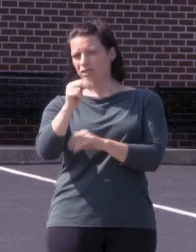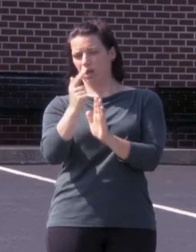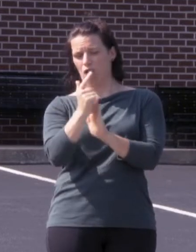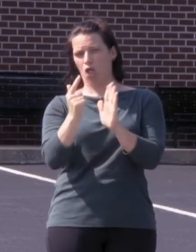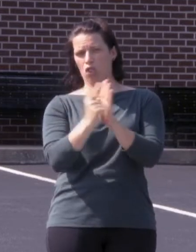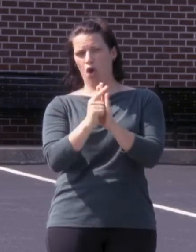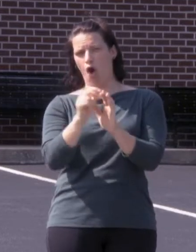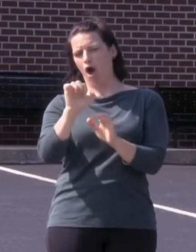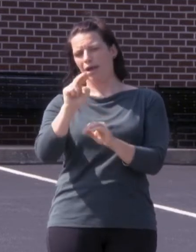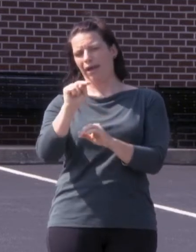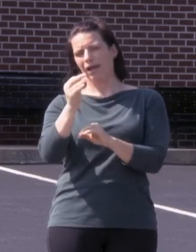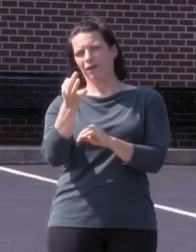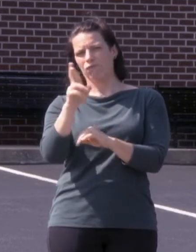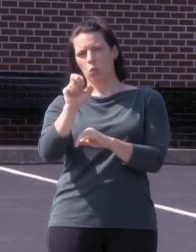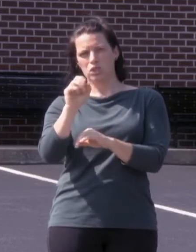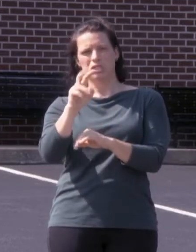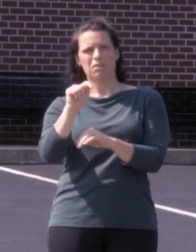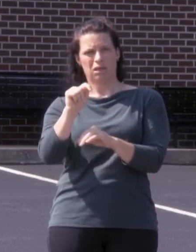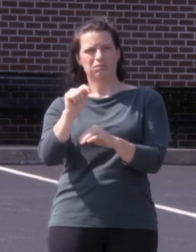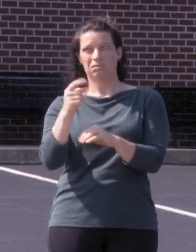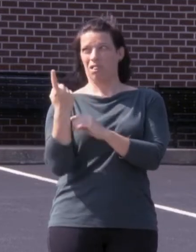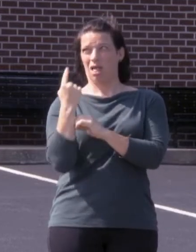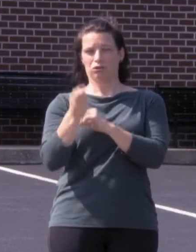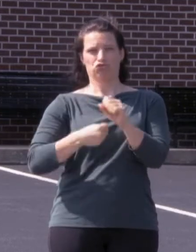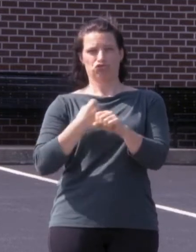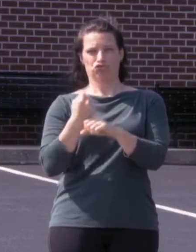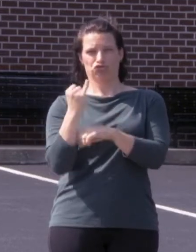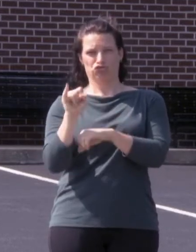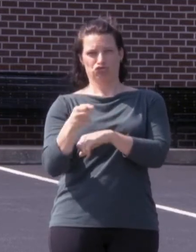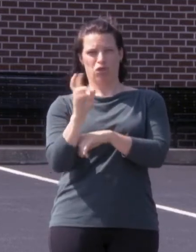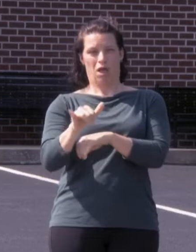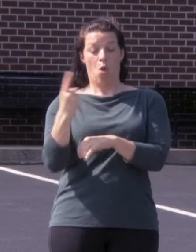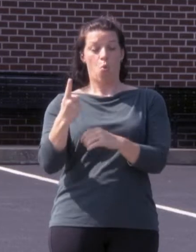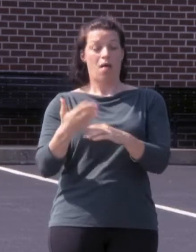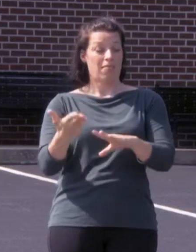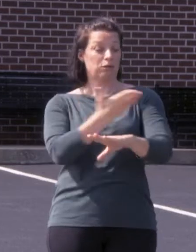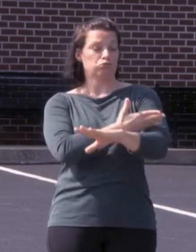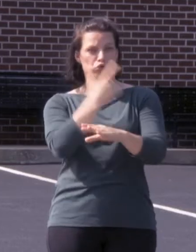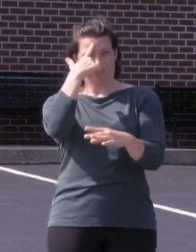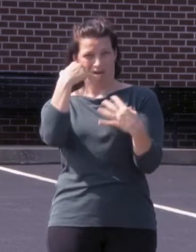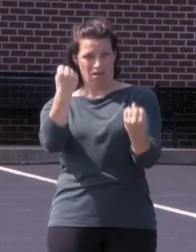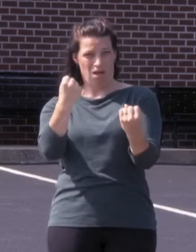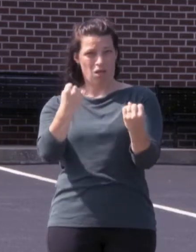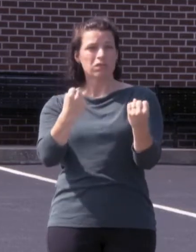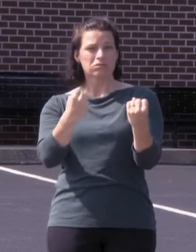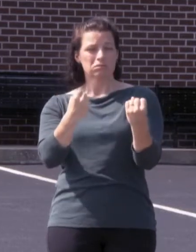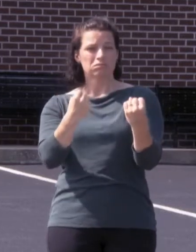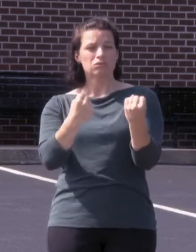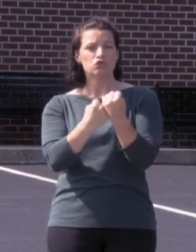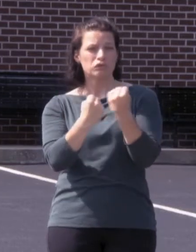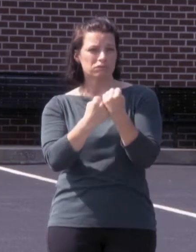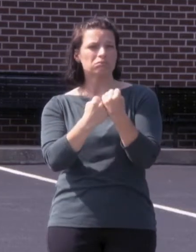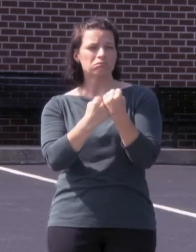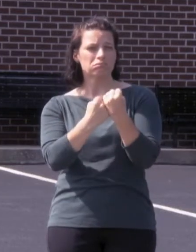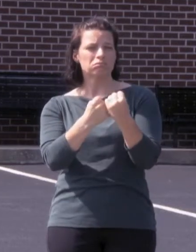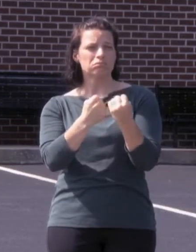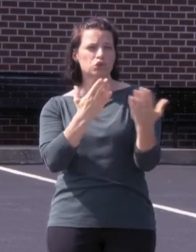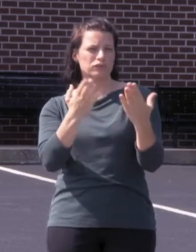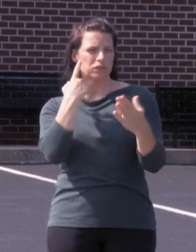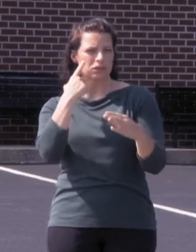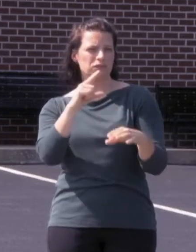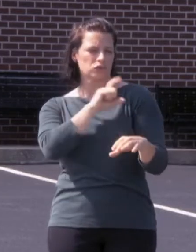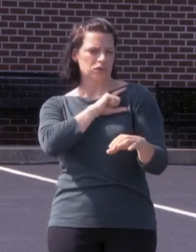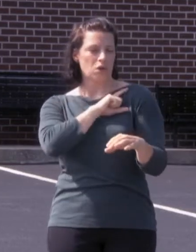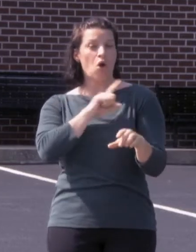reform bills into law last July. One that further improves mental health supports for law enforcement officers, and one that helps track